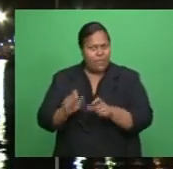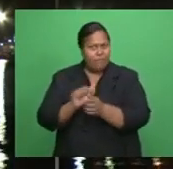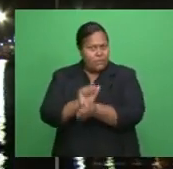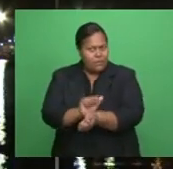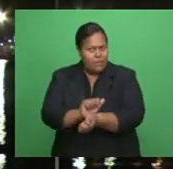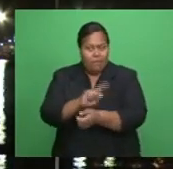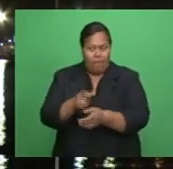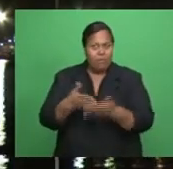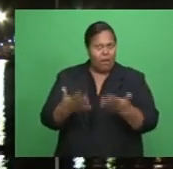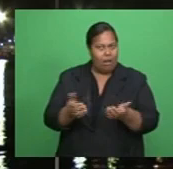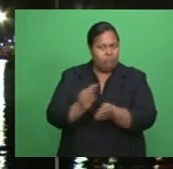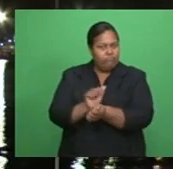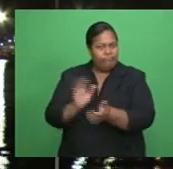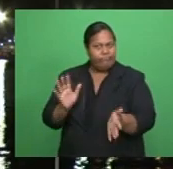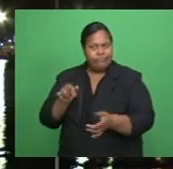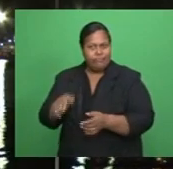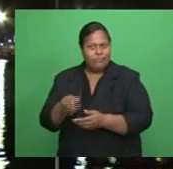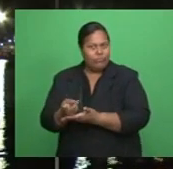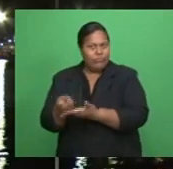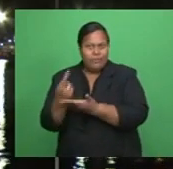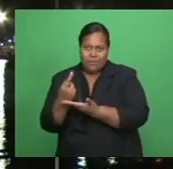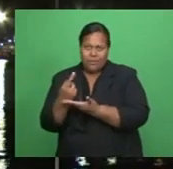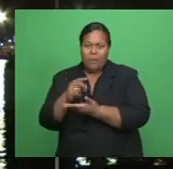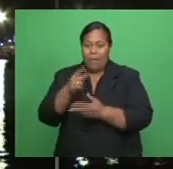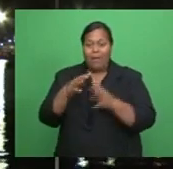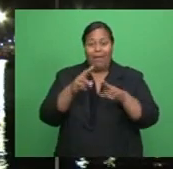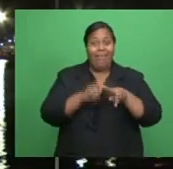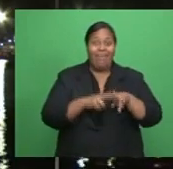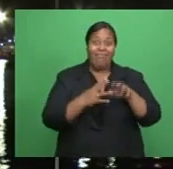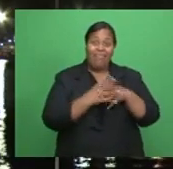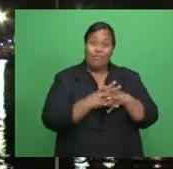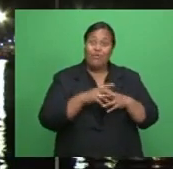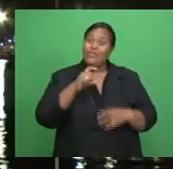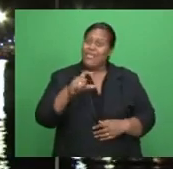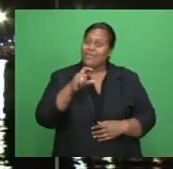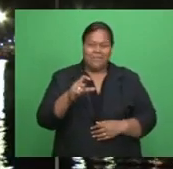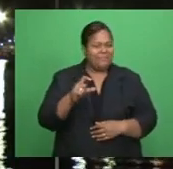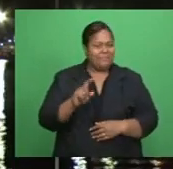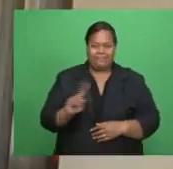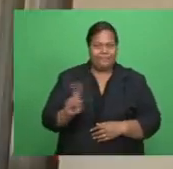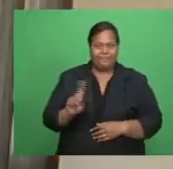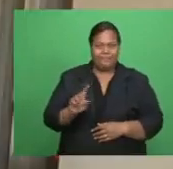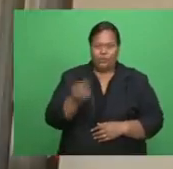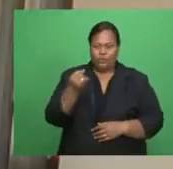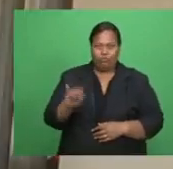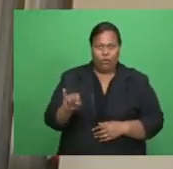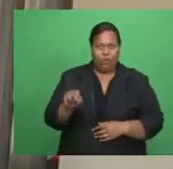However, the Fiji Women's Crisis Centre thinks otherwise. Aquila Vama with the details.